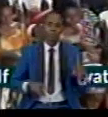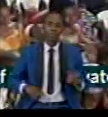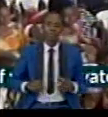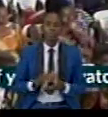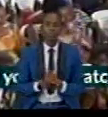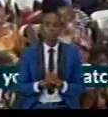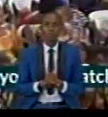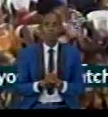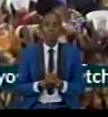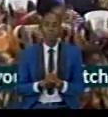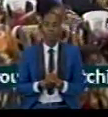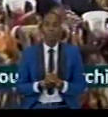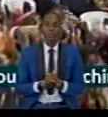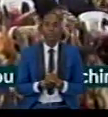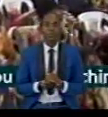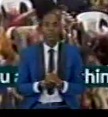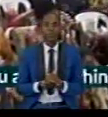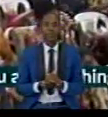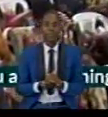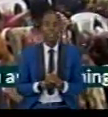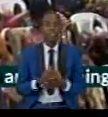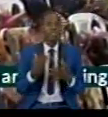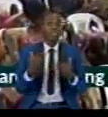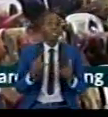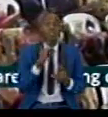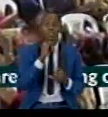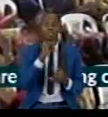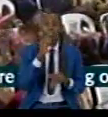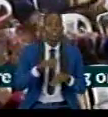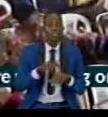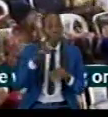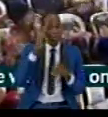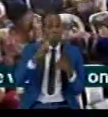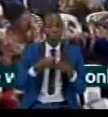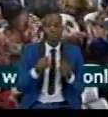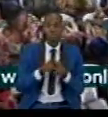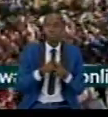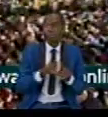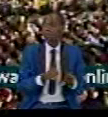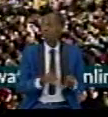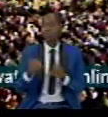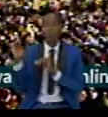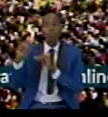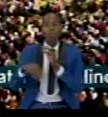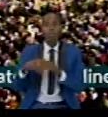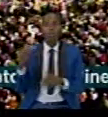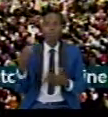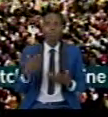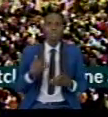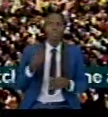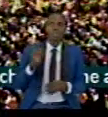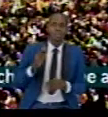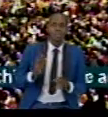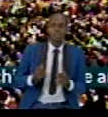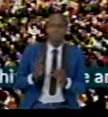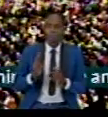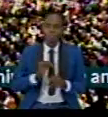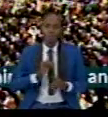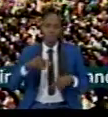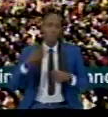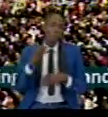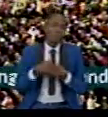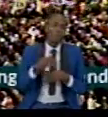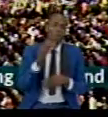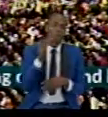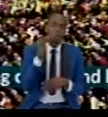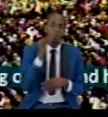please don't move yet the pastor is seated remember we said this explosion night everybody